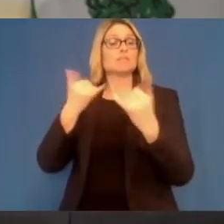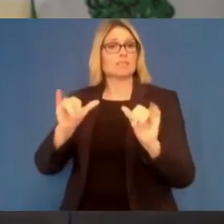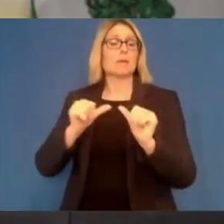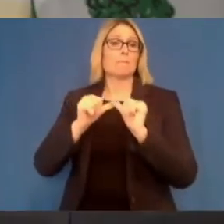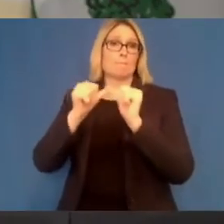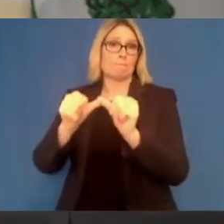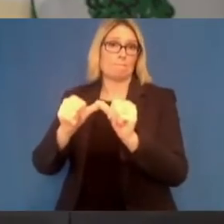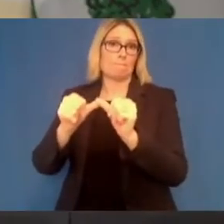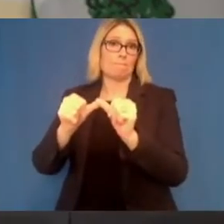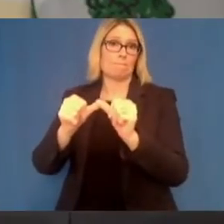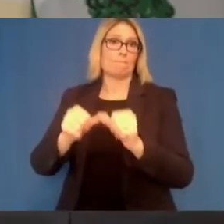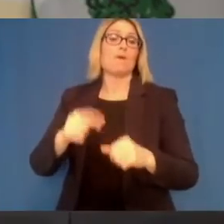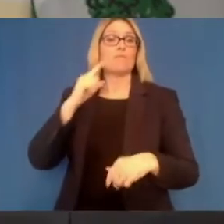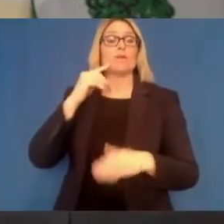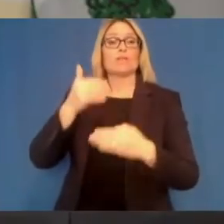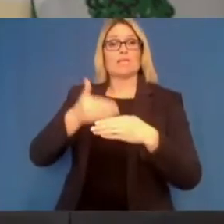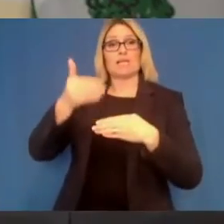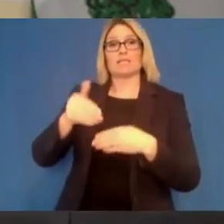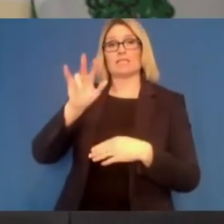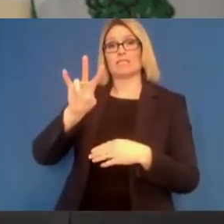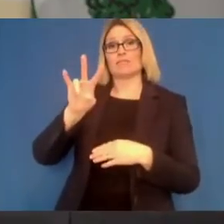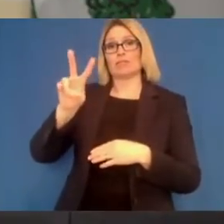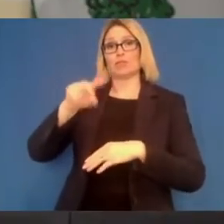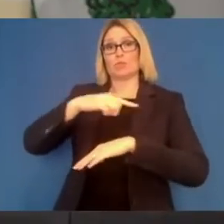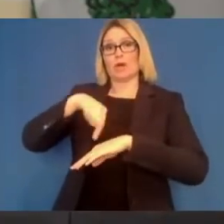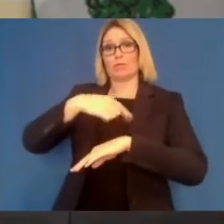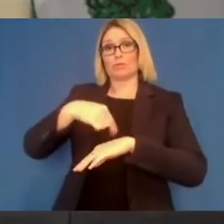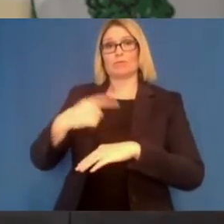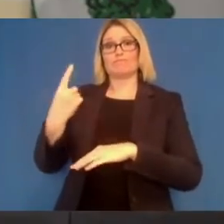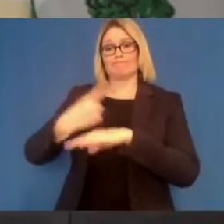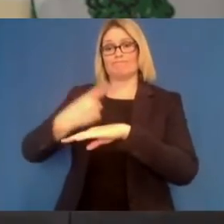next 72-hour period of time.